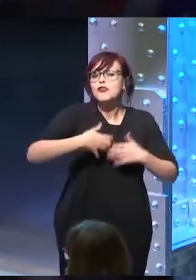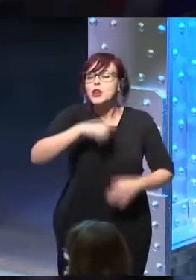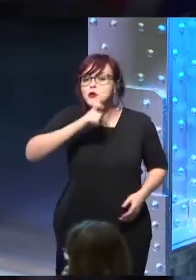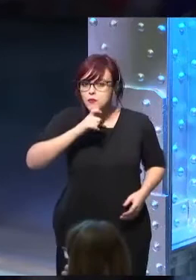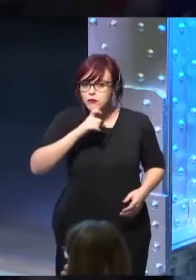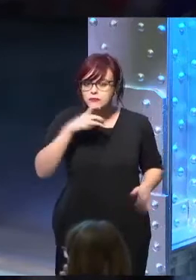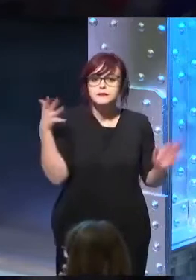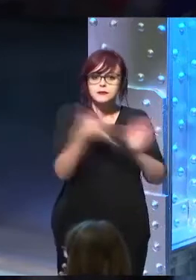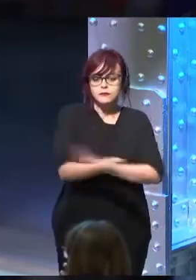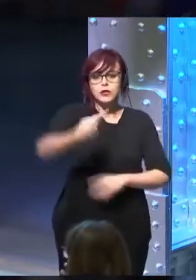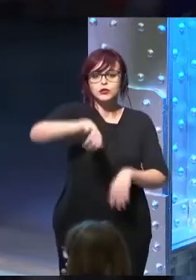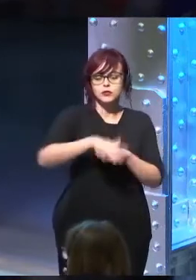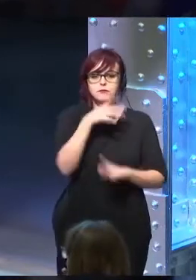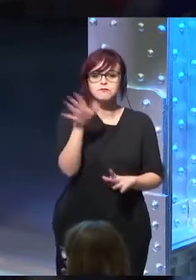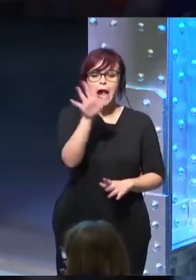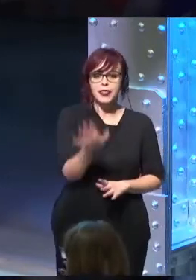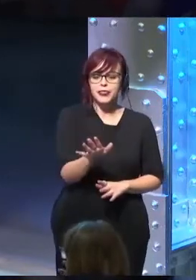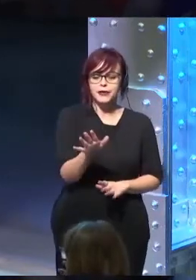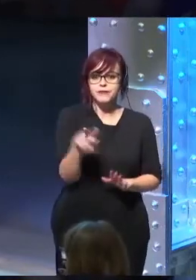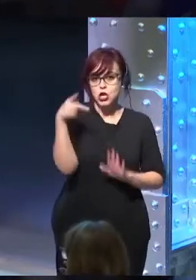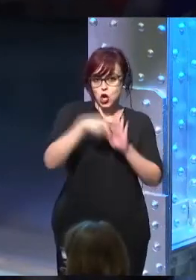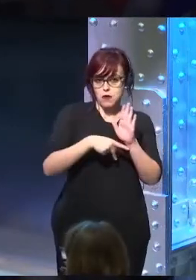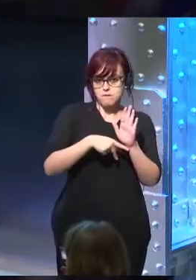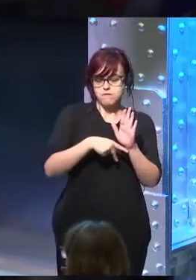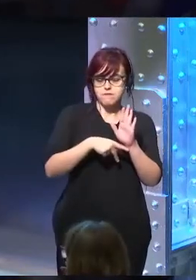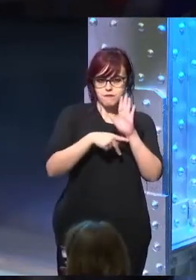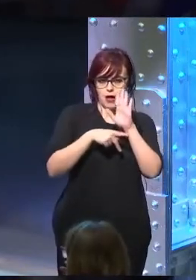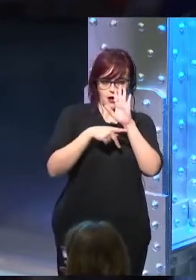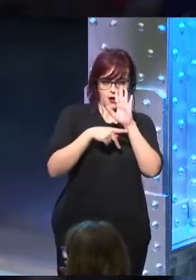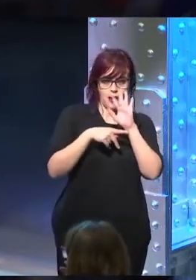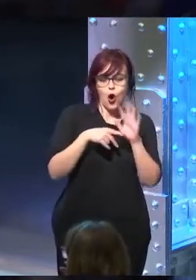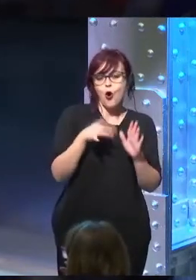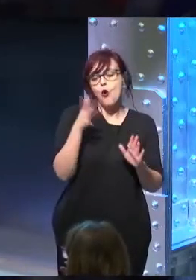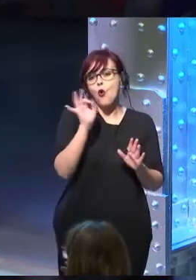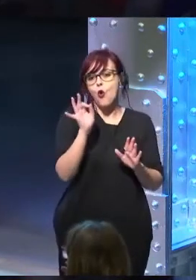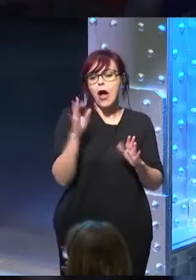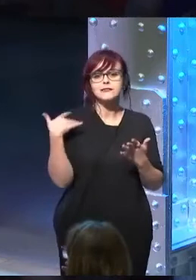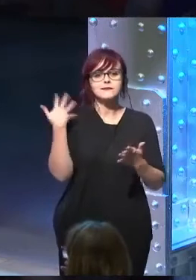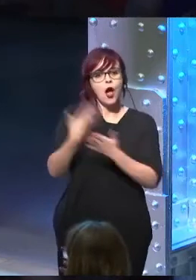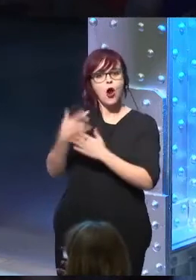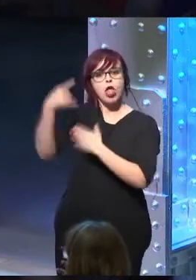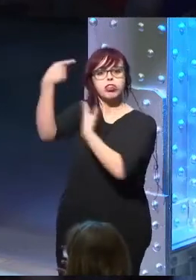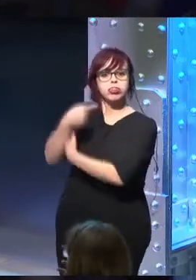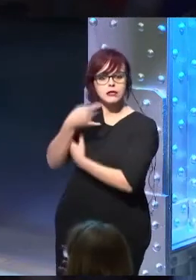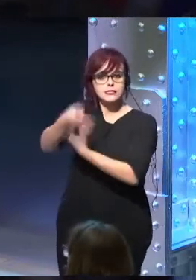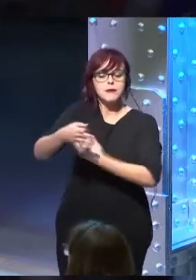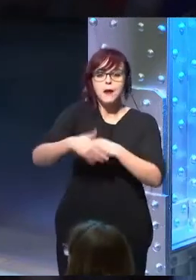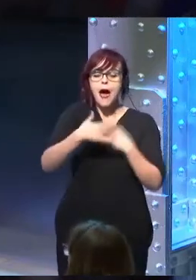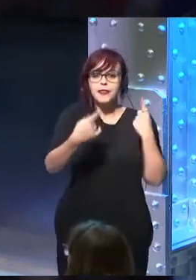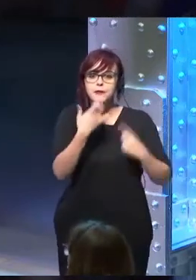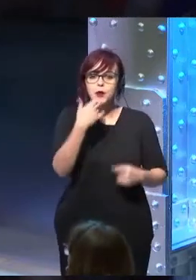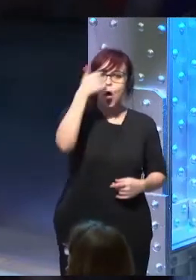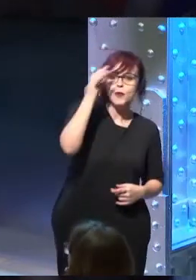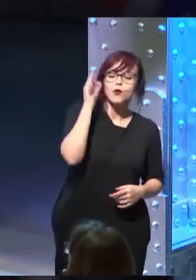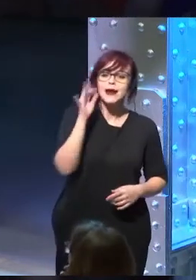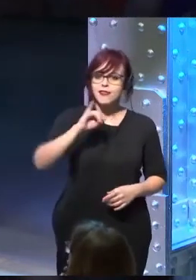hear, that, oh, well, men and women talk different languages, don't they? If men and women do talk different languages, the